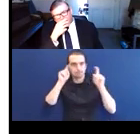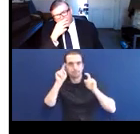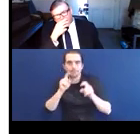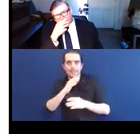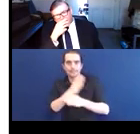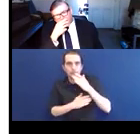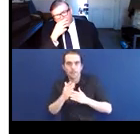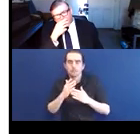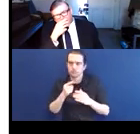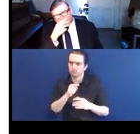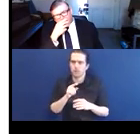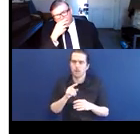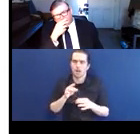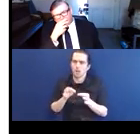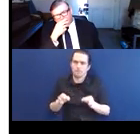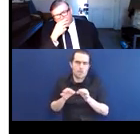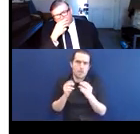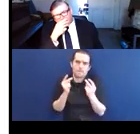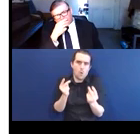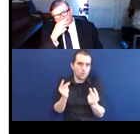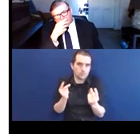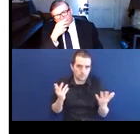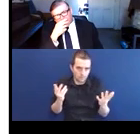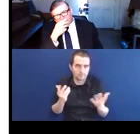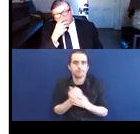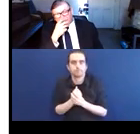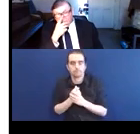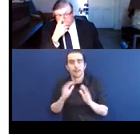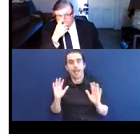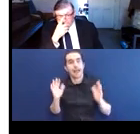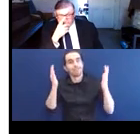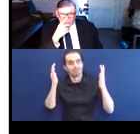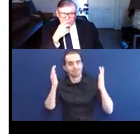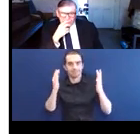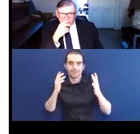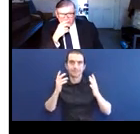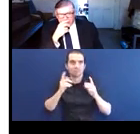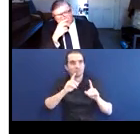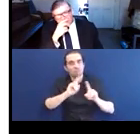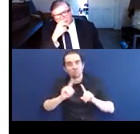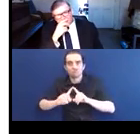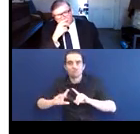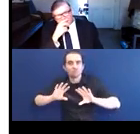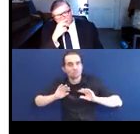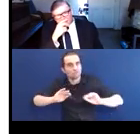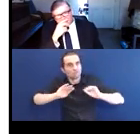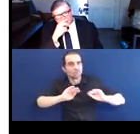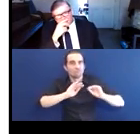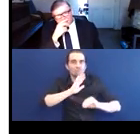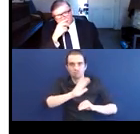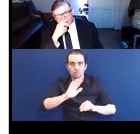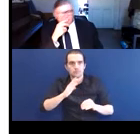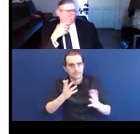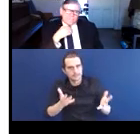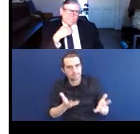are done to promote employment opportunities or develop entrepreneurs with disabilities